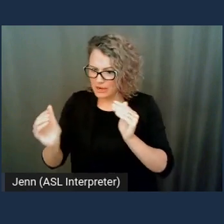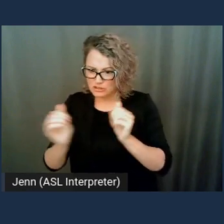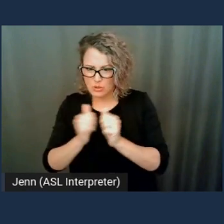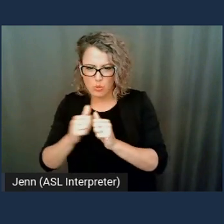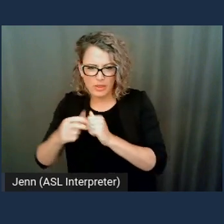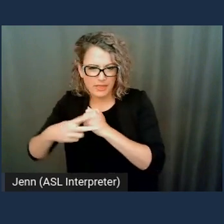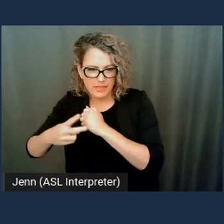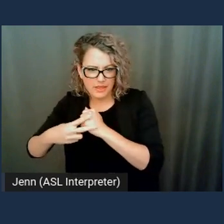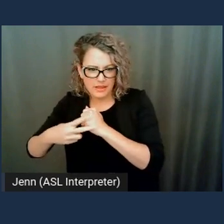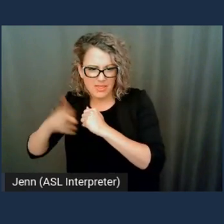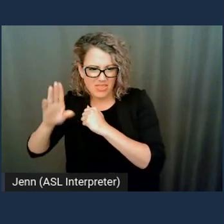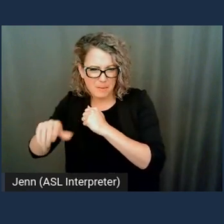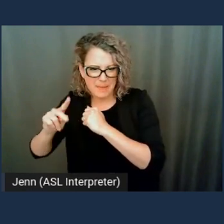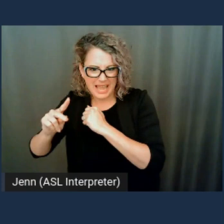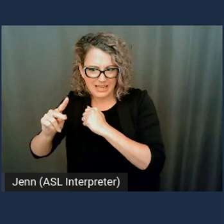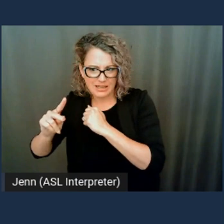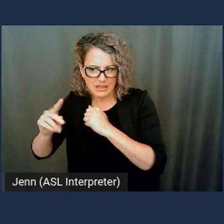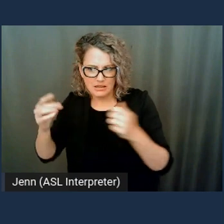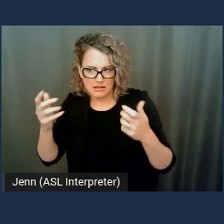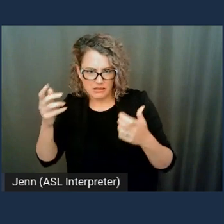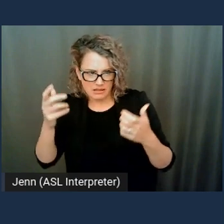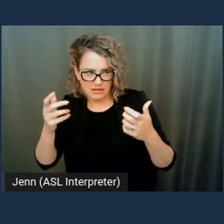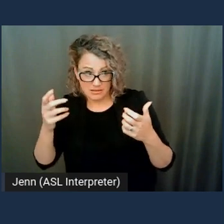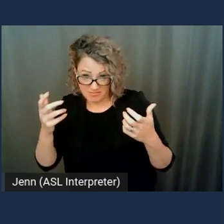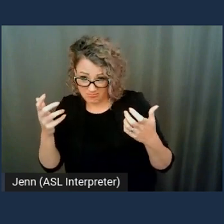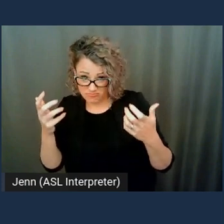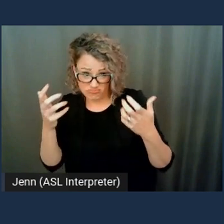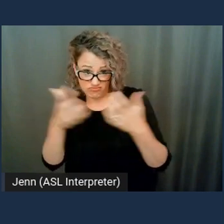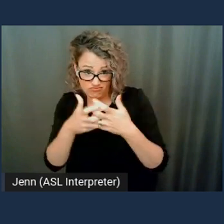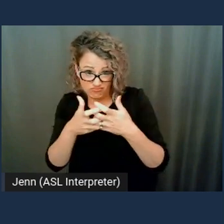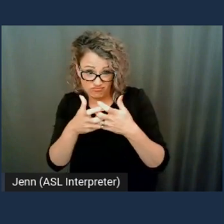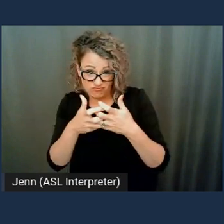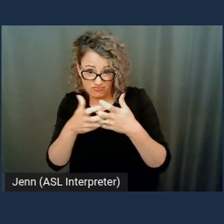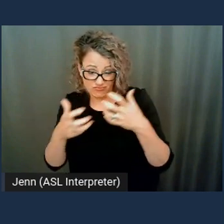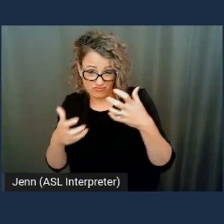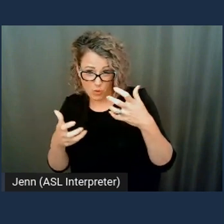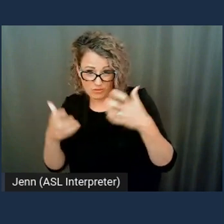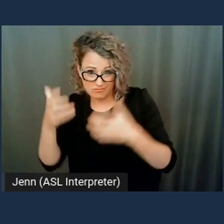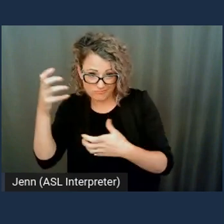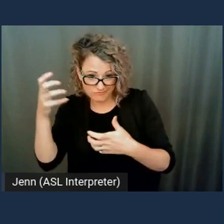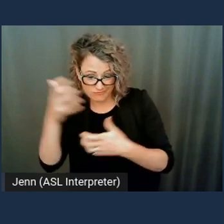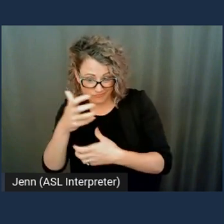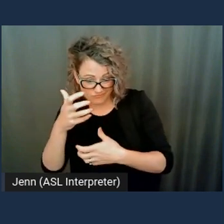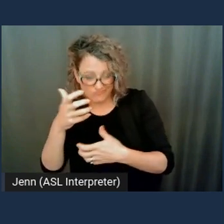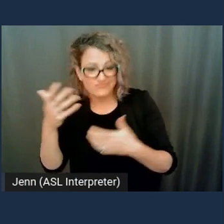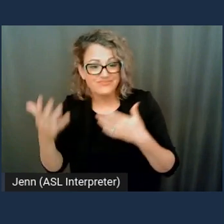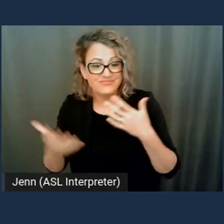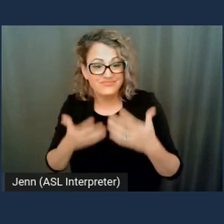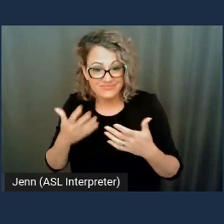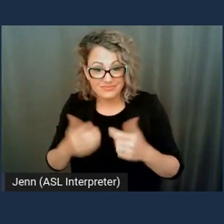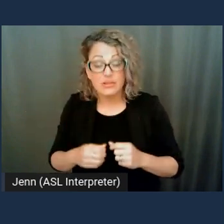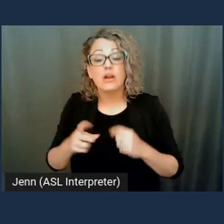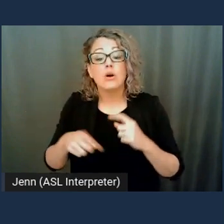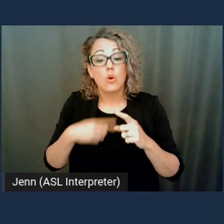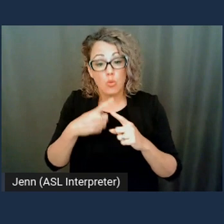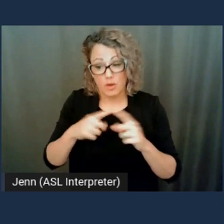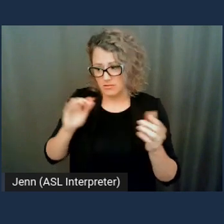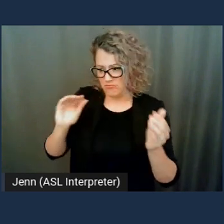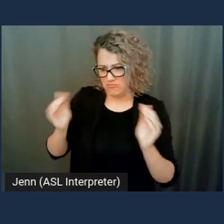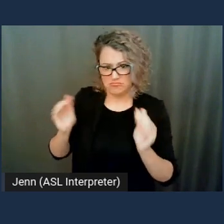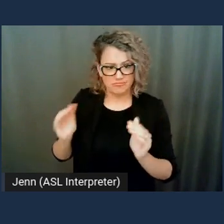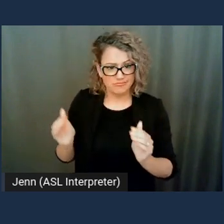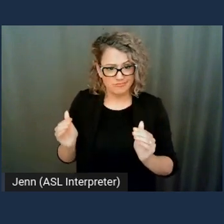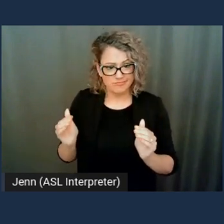it has stored in order to make a determination. When it does the comparison, Amazon Connect